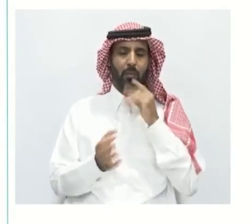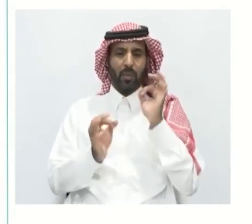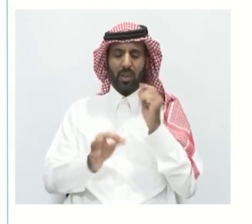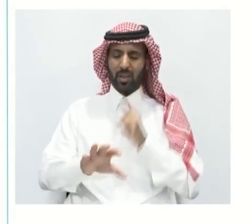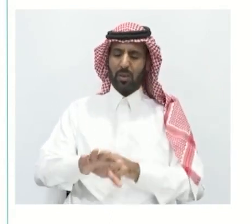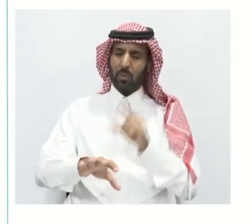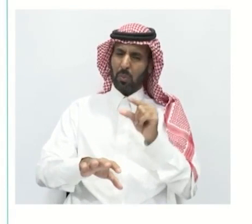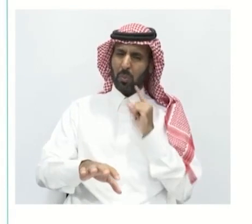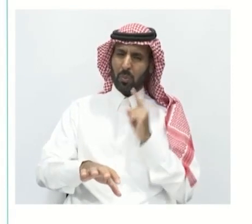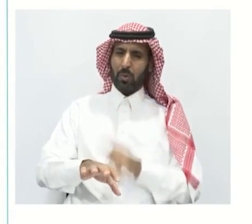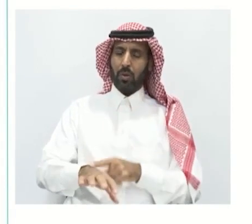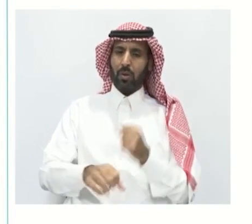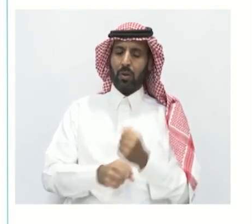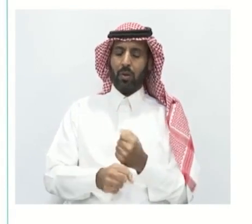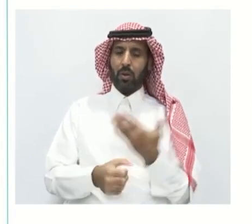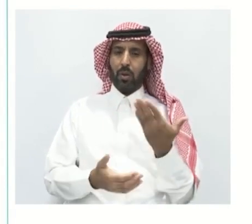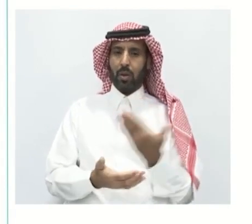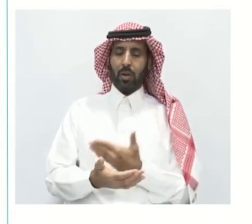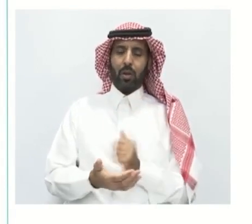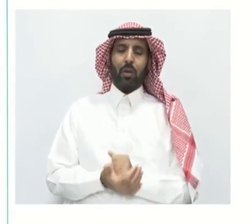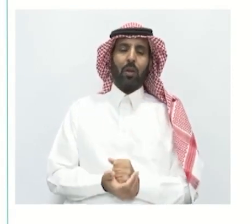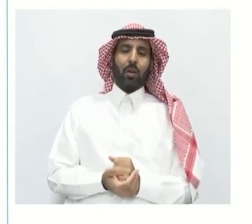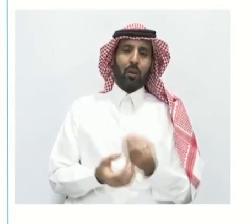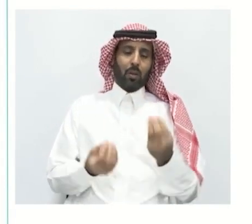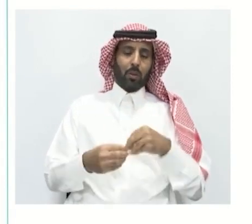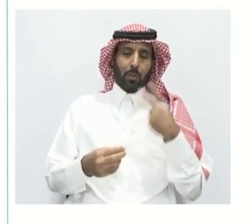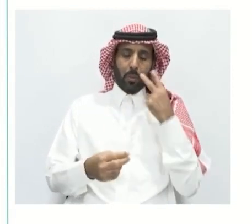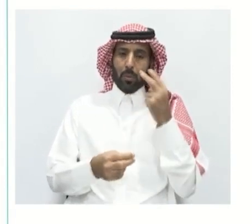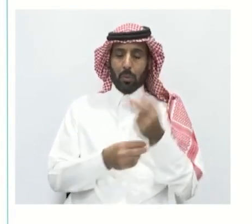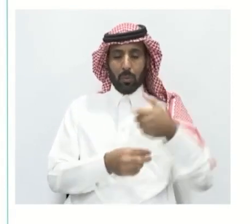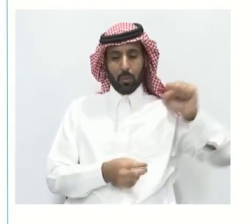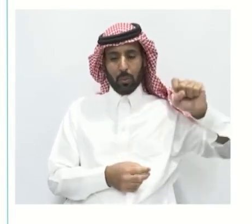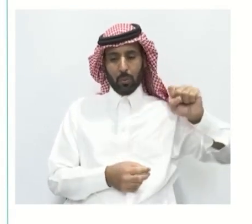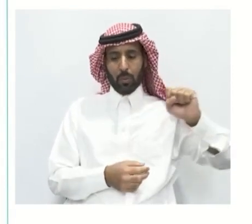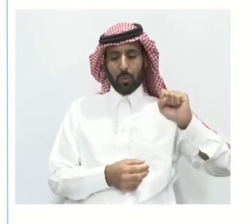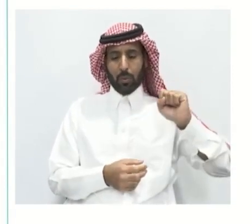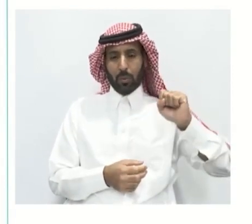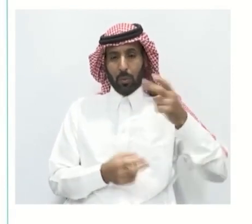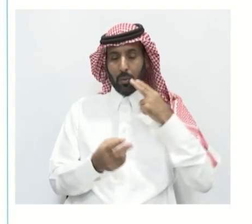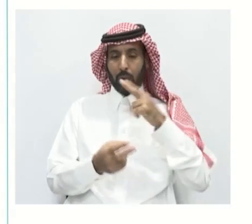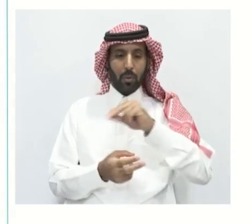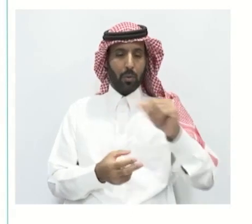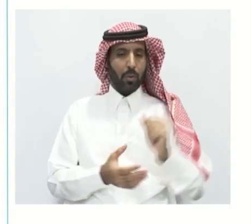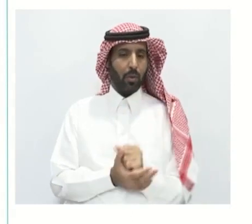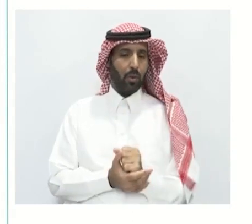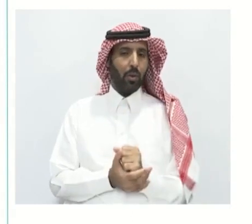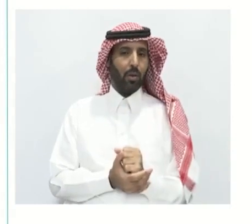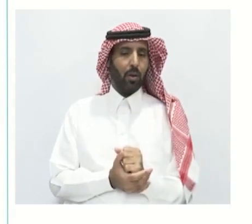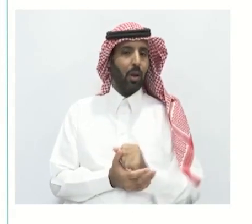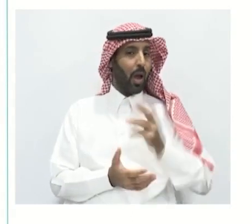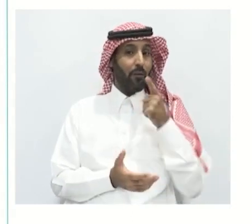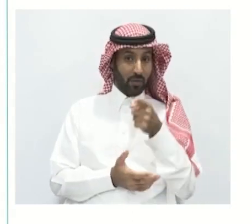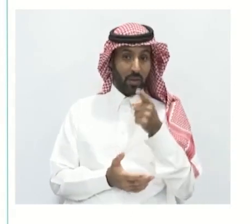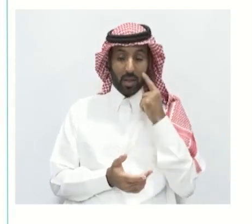temporary state or an action. This is another use for the past progressive. Let's take an example here. Have